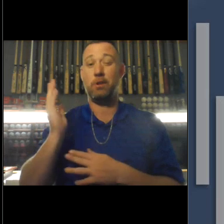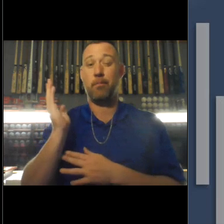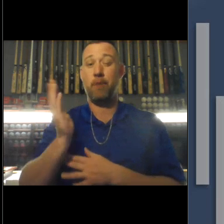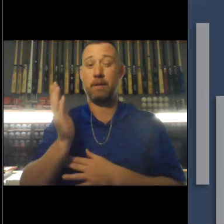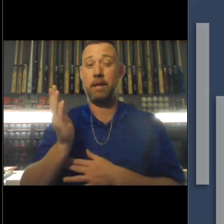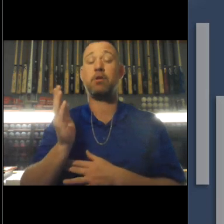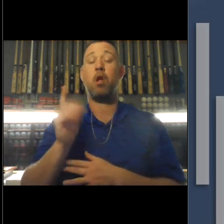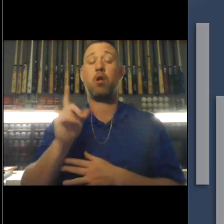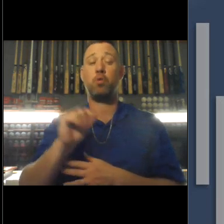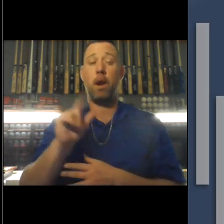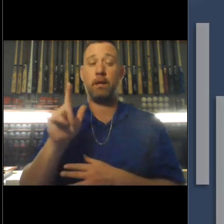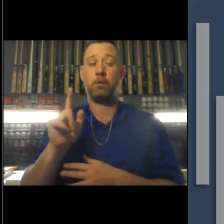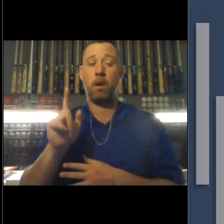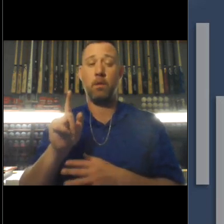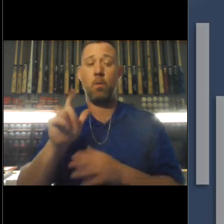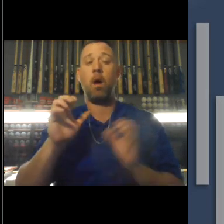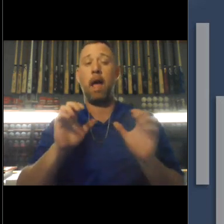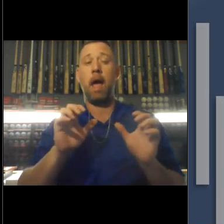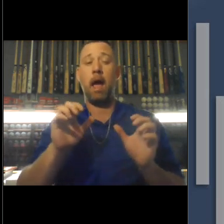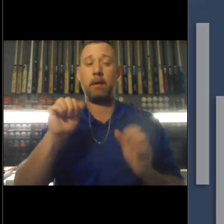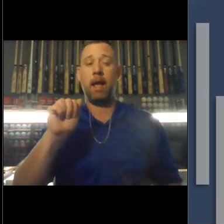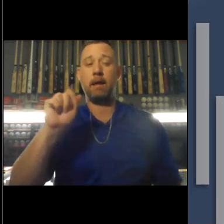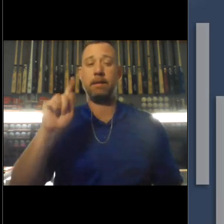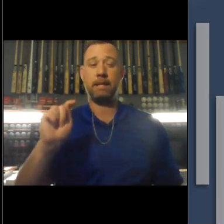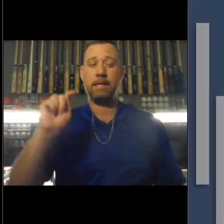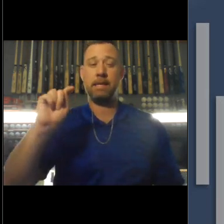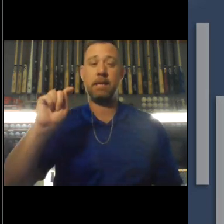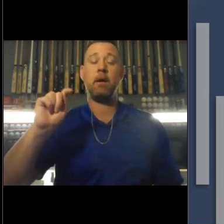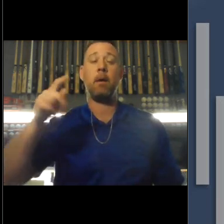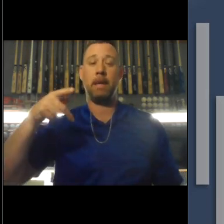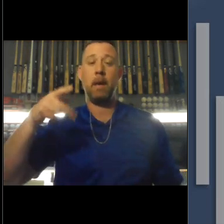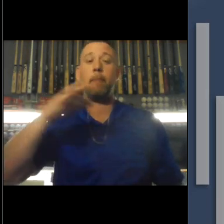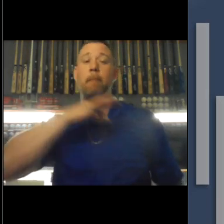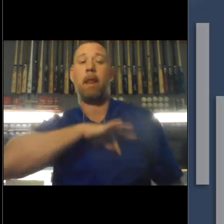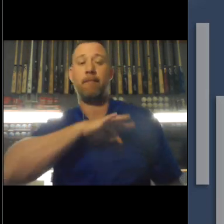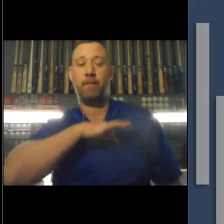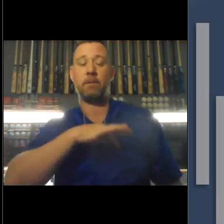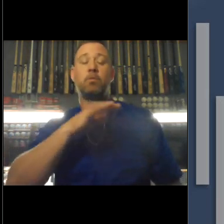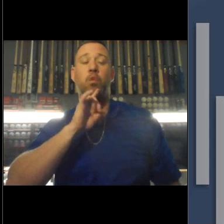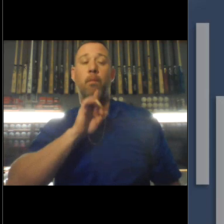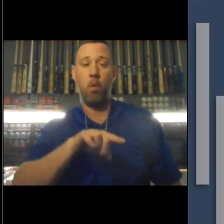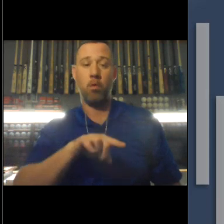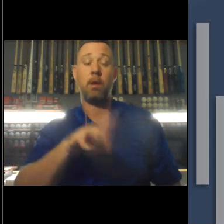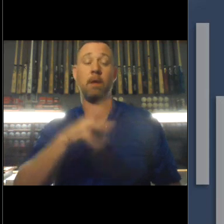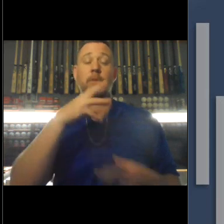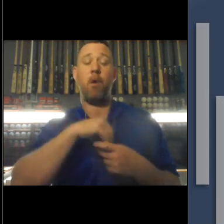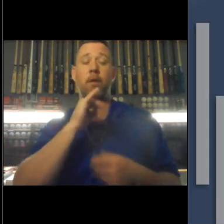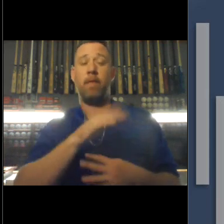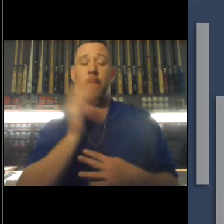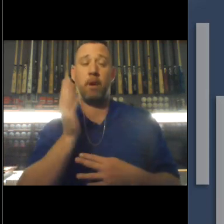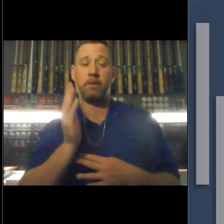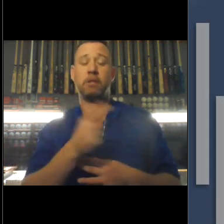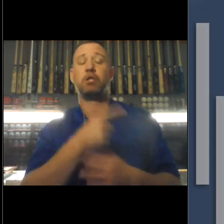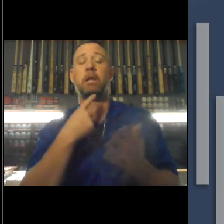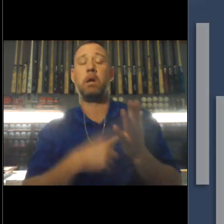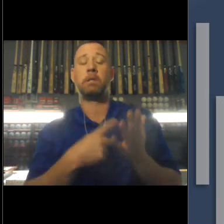the 2021 active transportation program benefits report. As part of her presentation, Alika